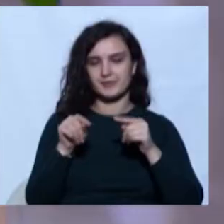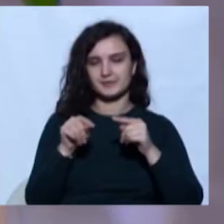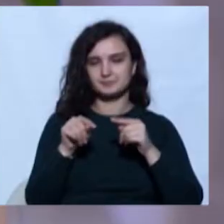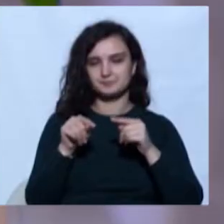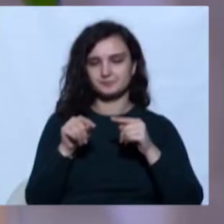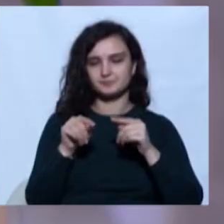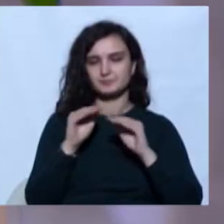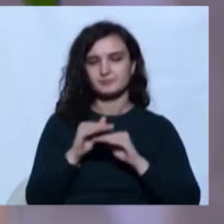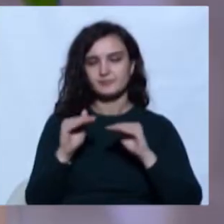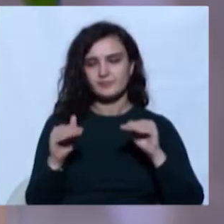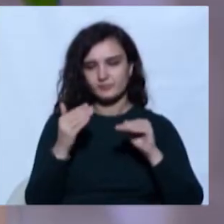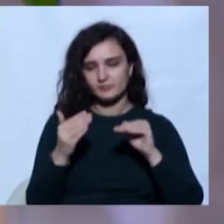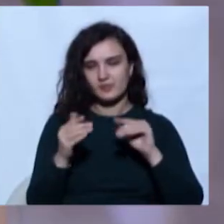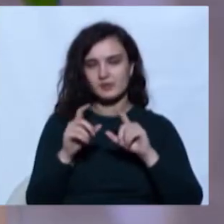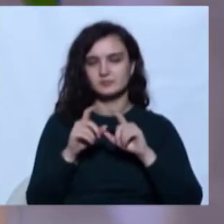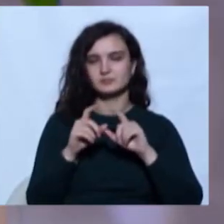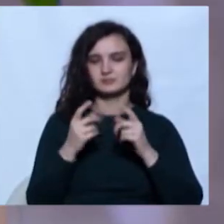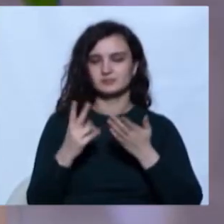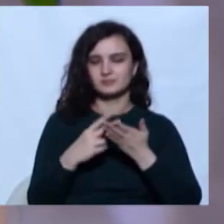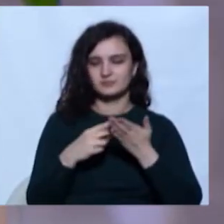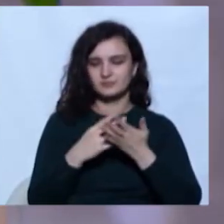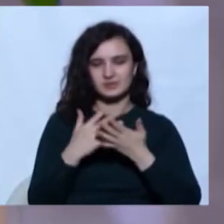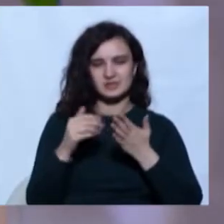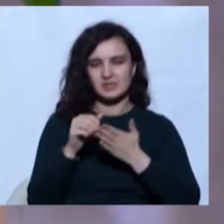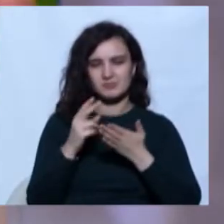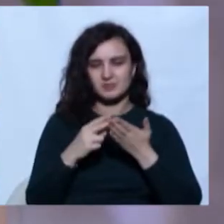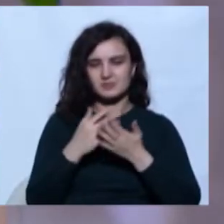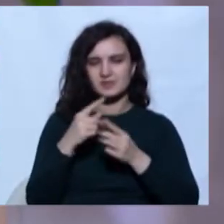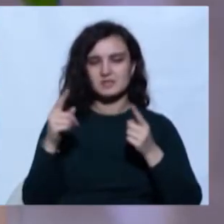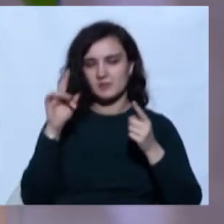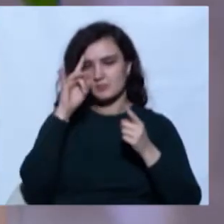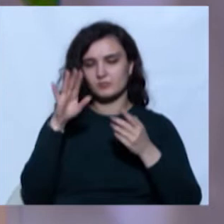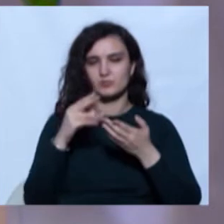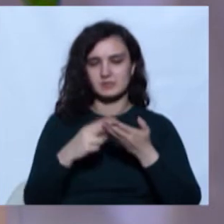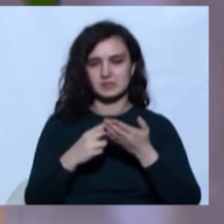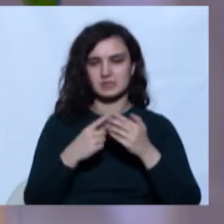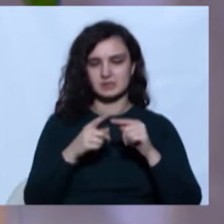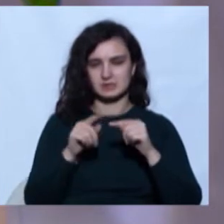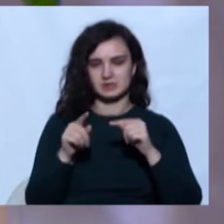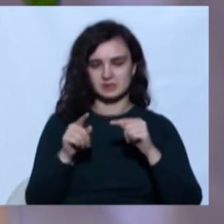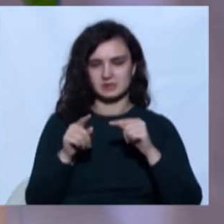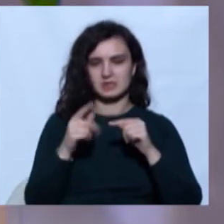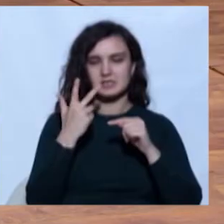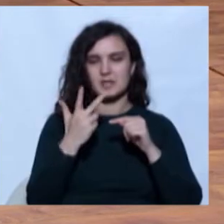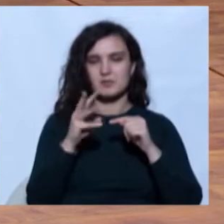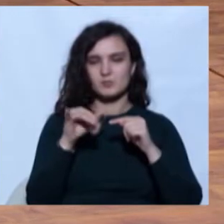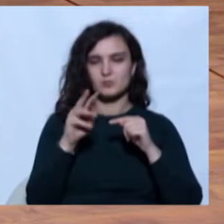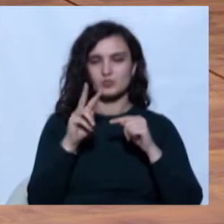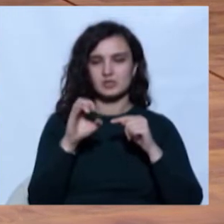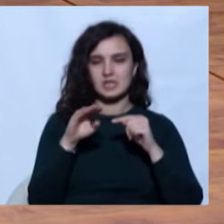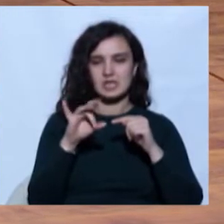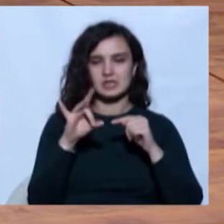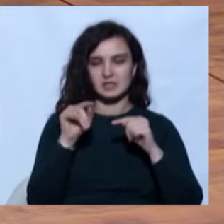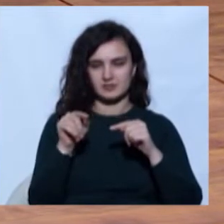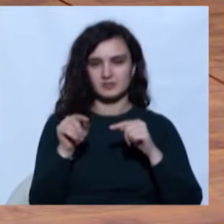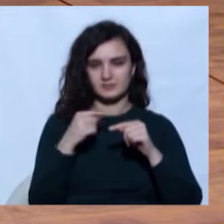for children, magazine articles. His other famous book is The Three Musketeers, although today